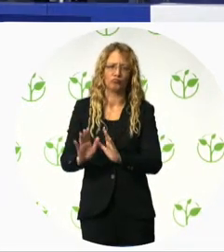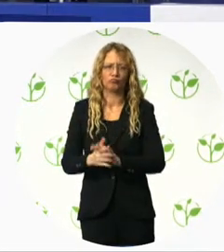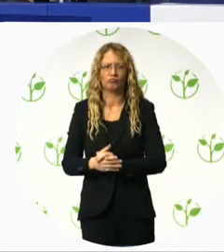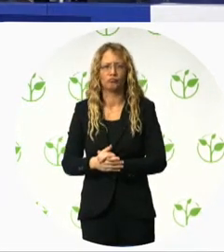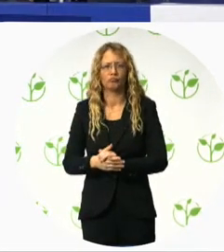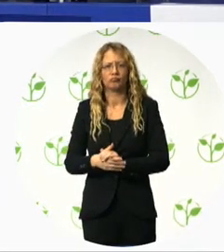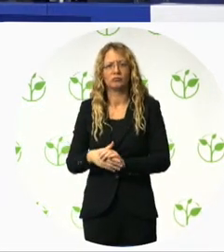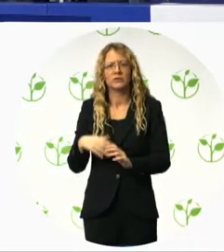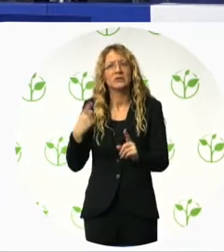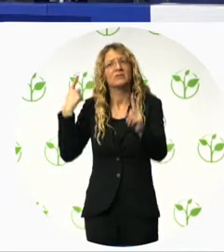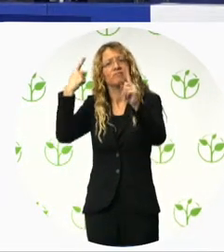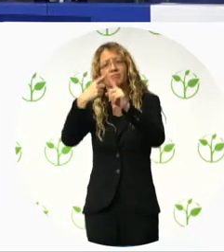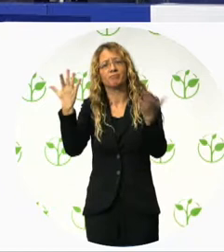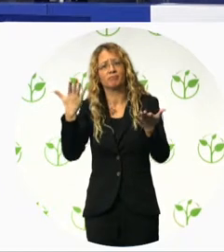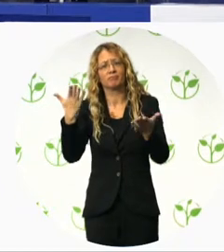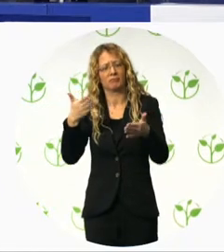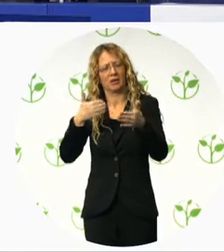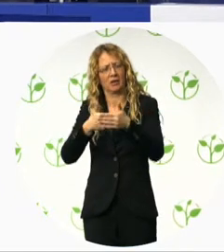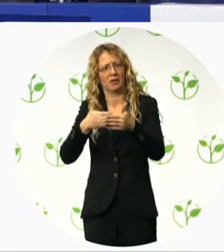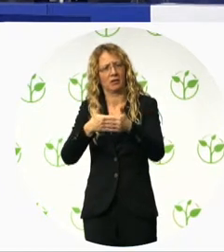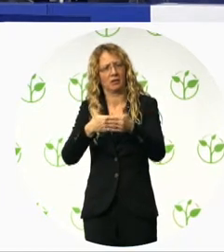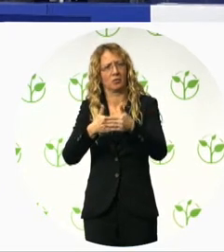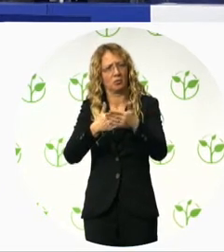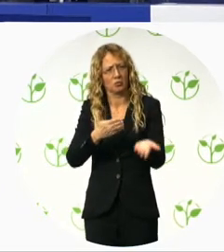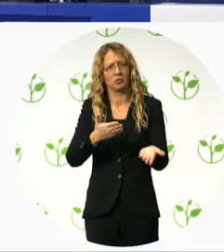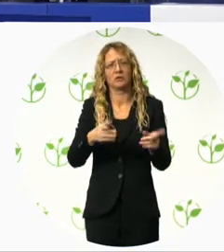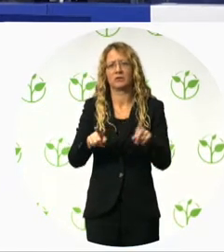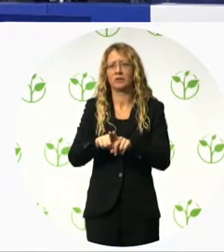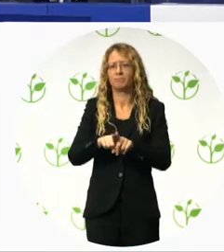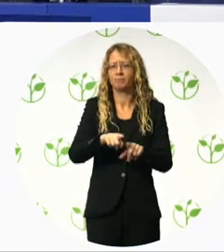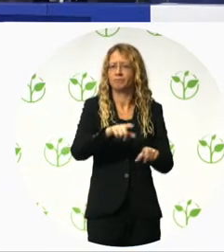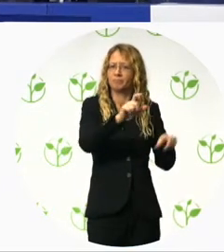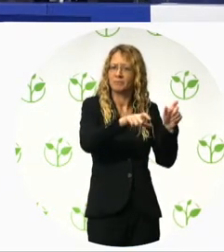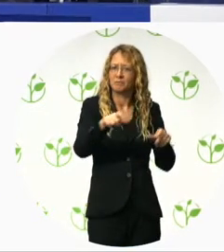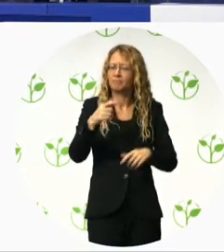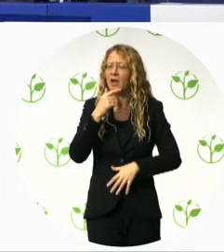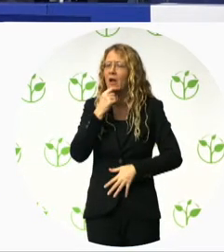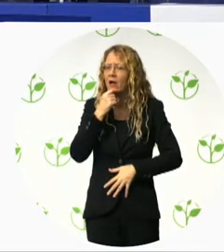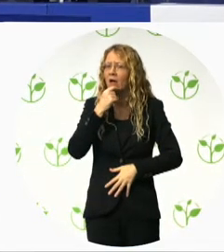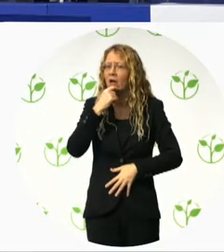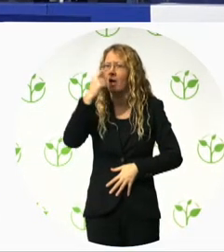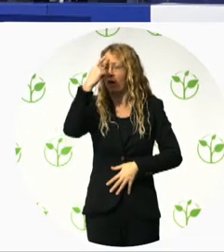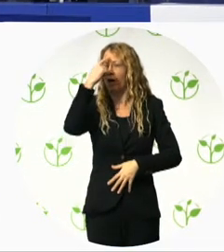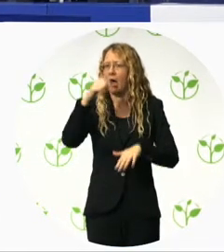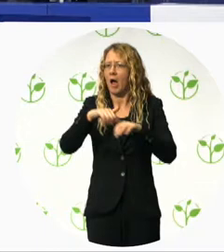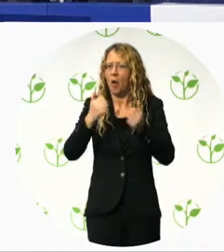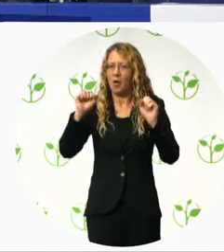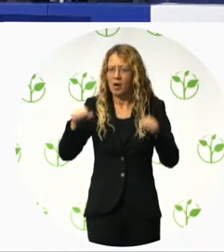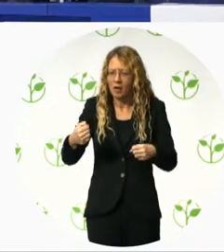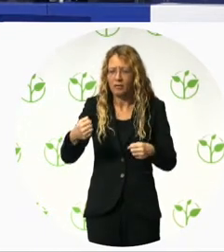my enthusiasm in finding a solution and think how to be sustainable. So one of the problems is that companies